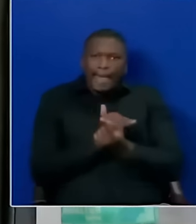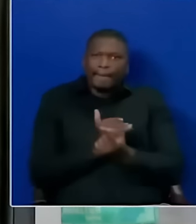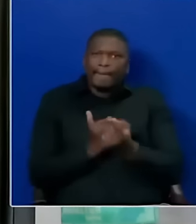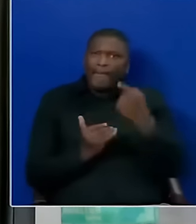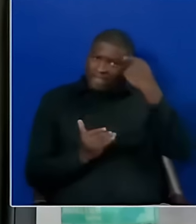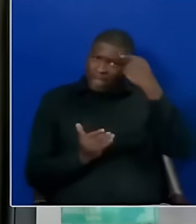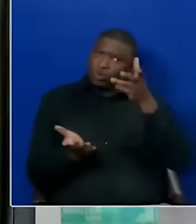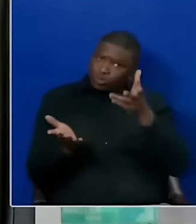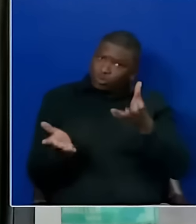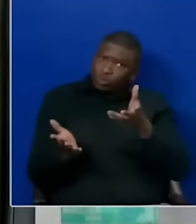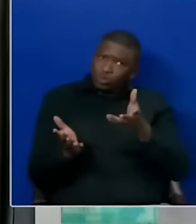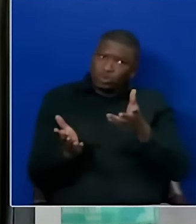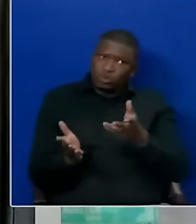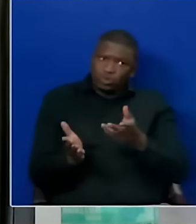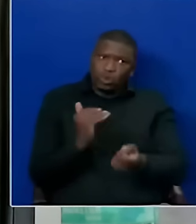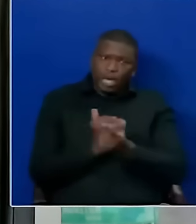could have happened in this instance.